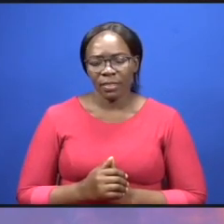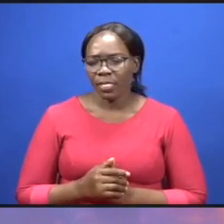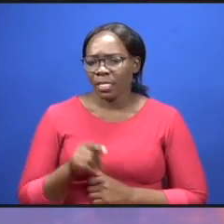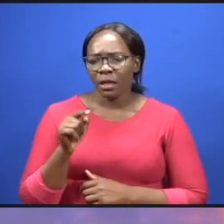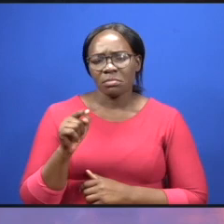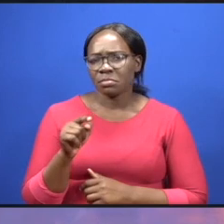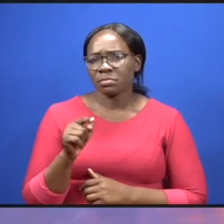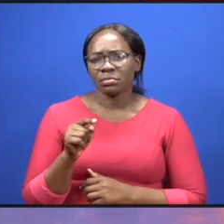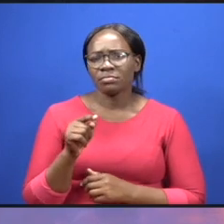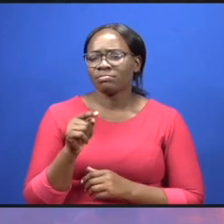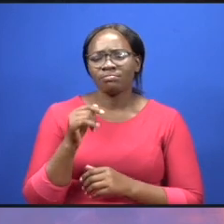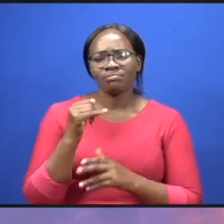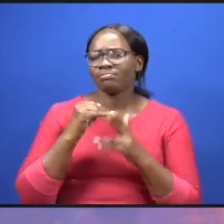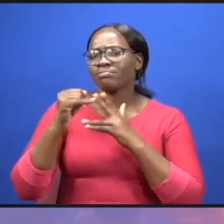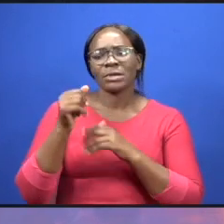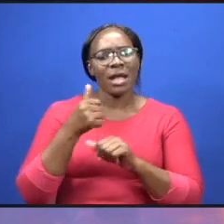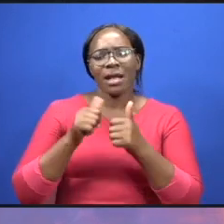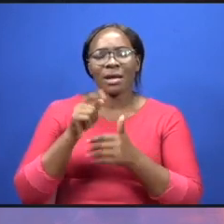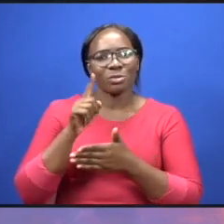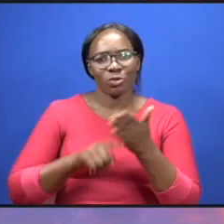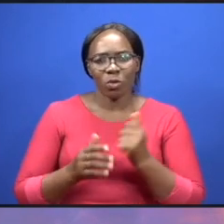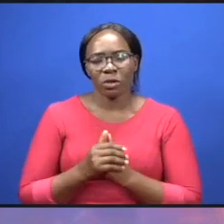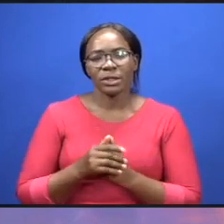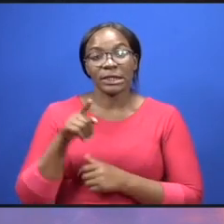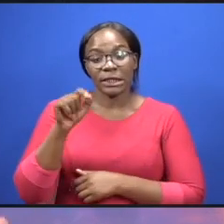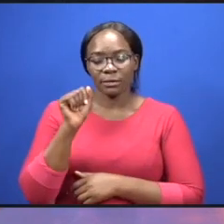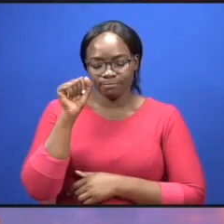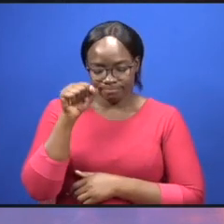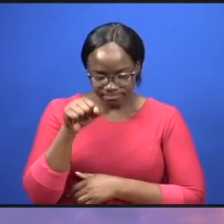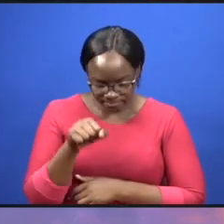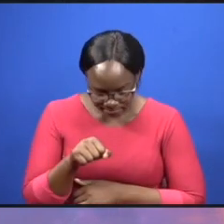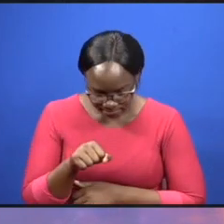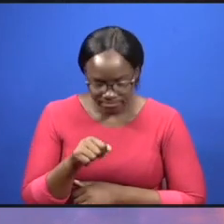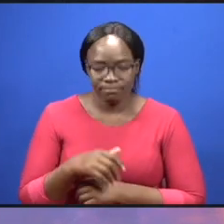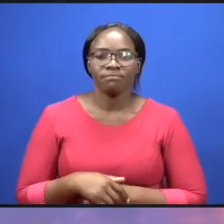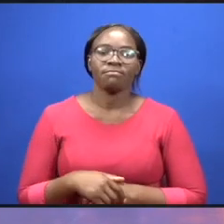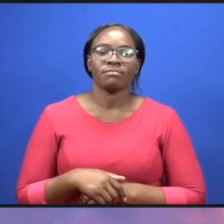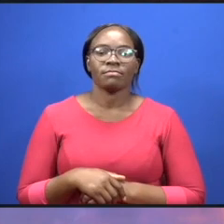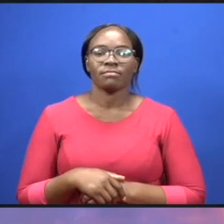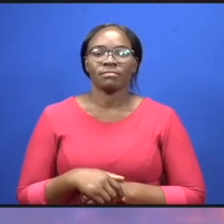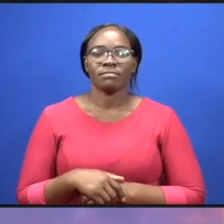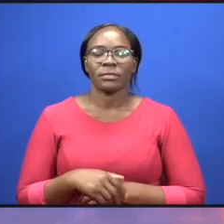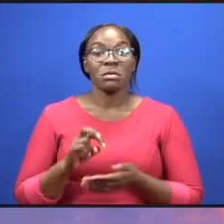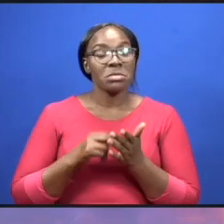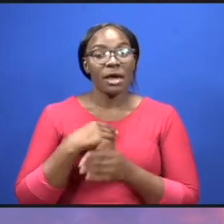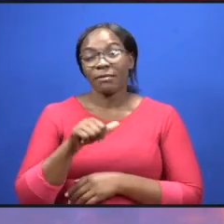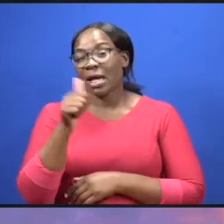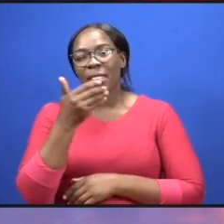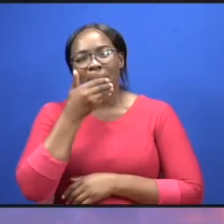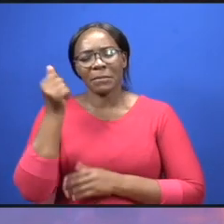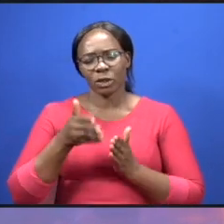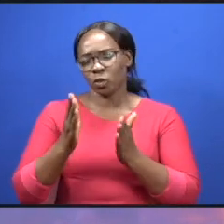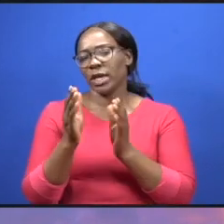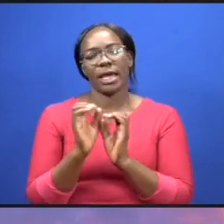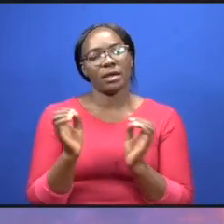what better response than to bow? There is no better